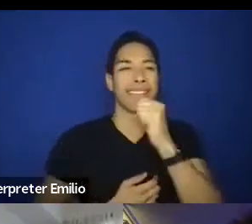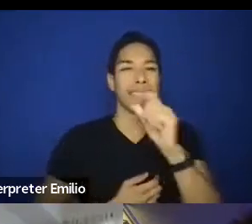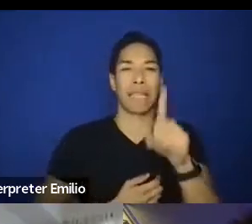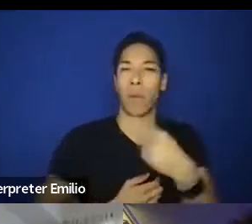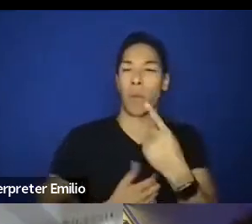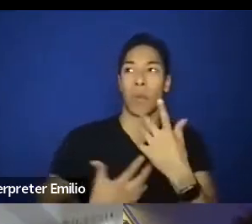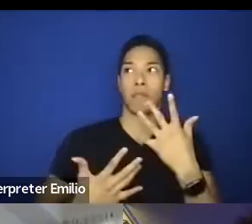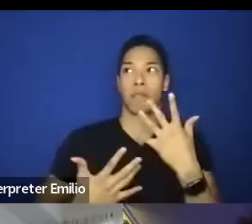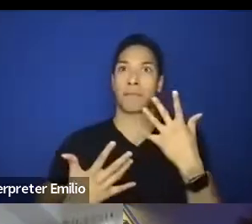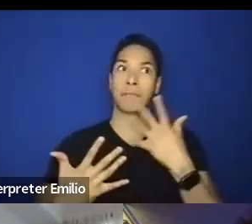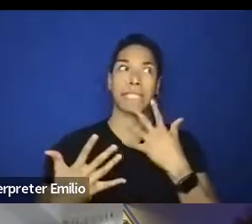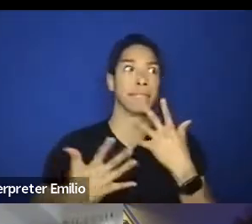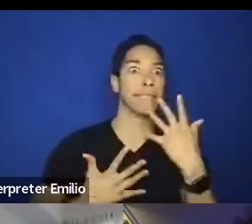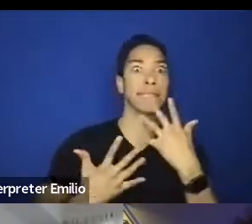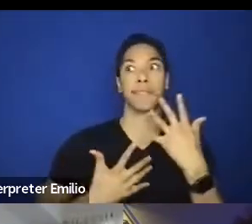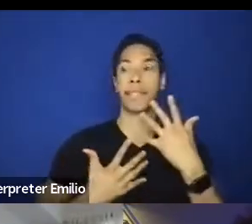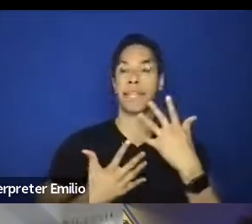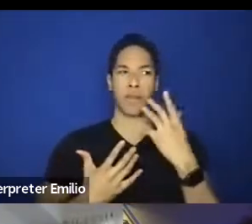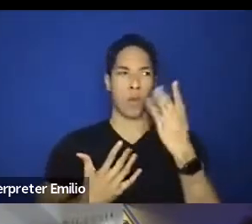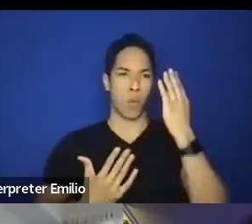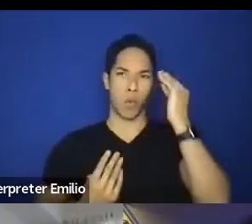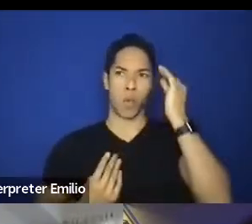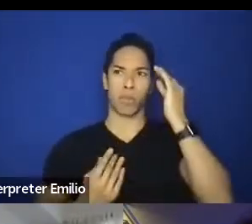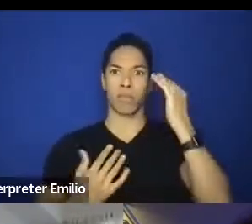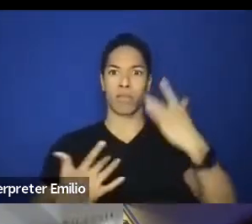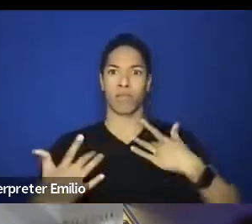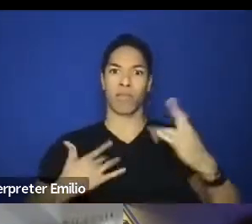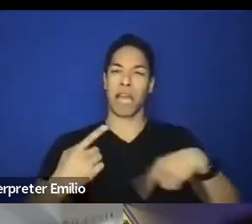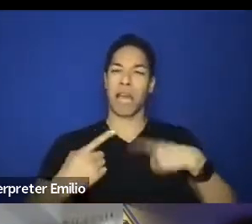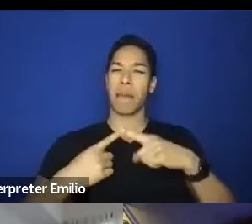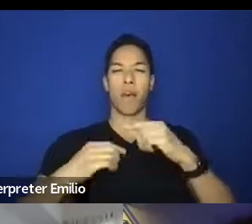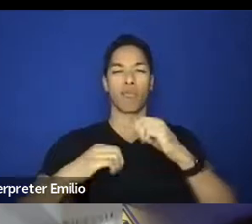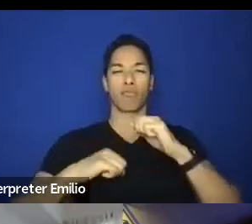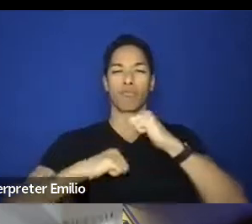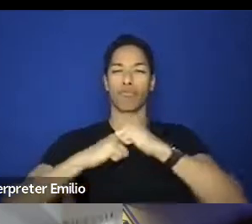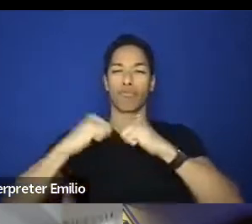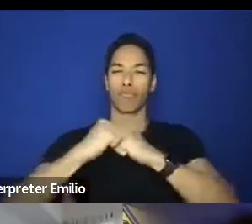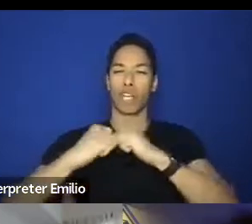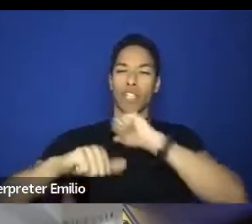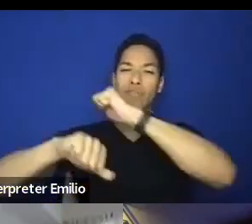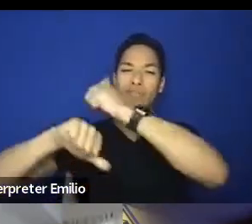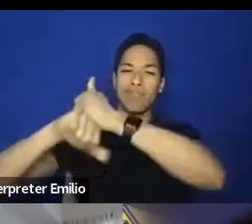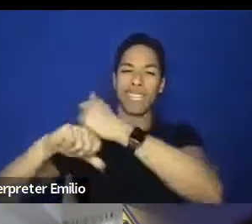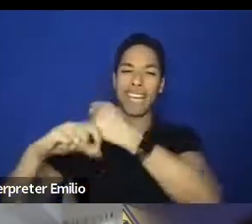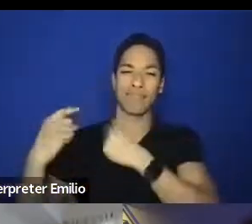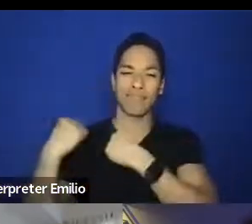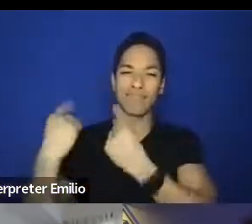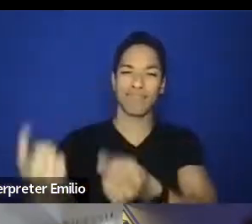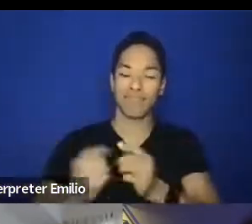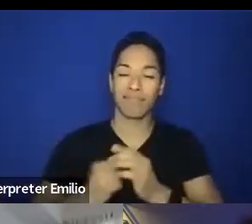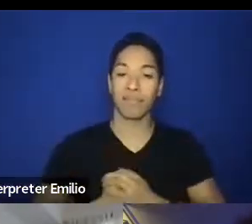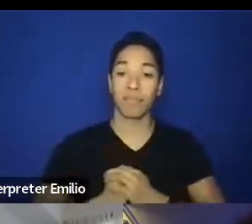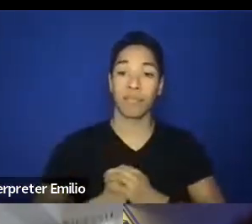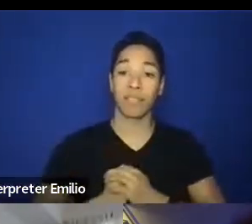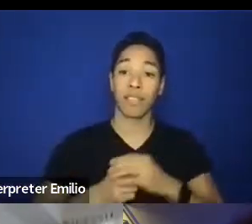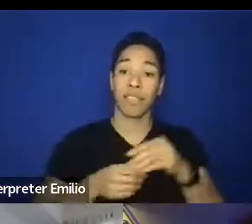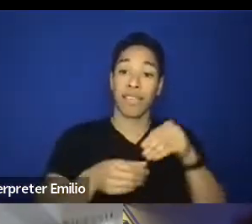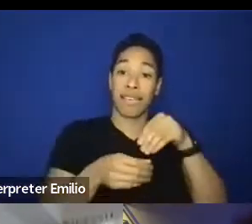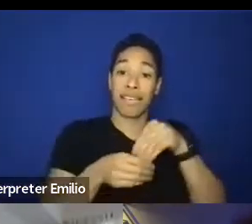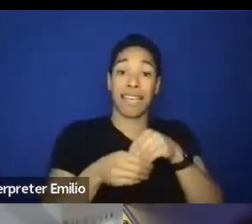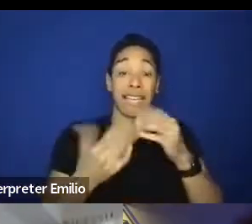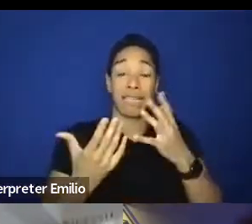of the structures in place. When you're in this kind of office, you get